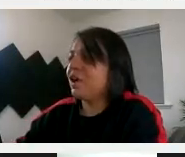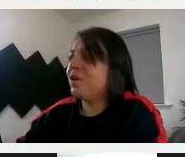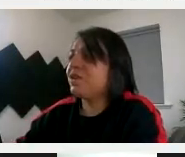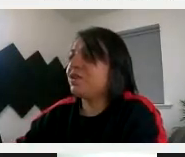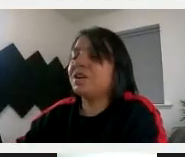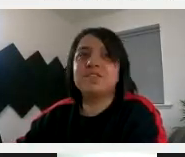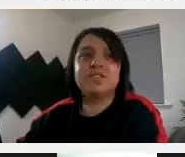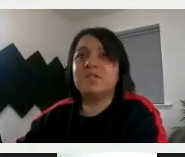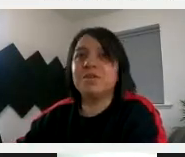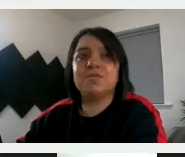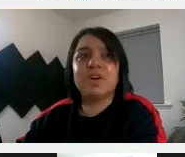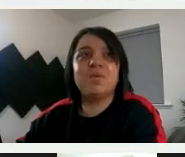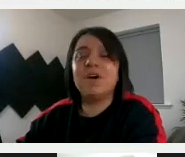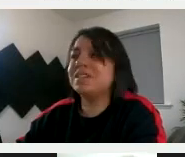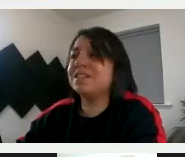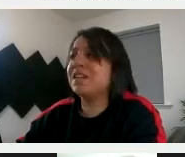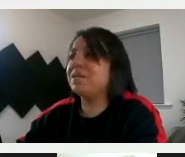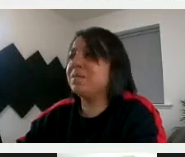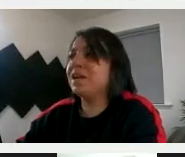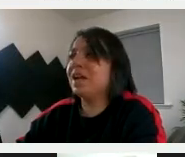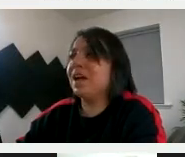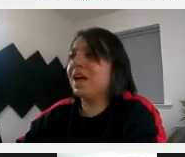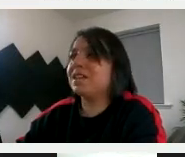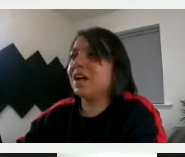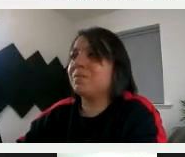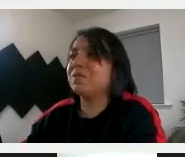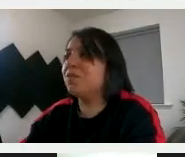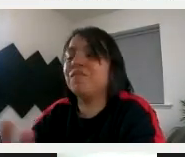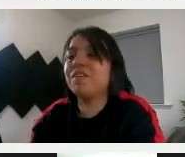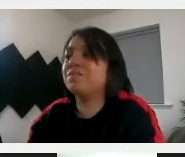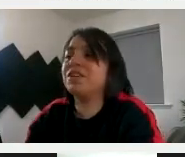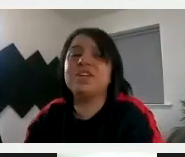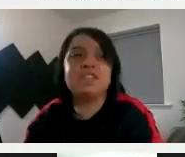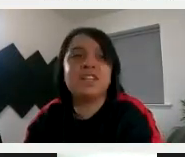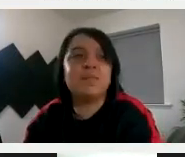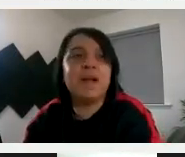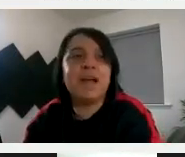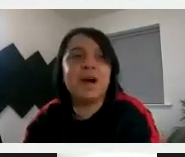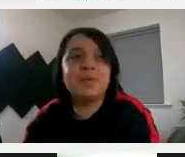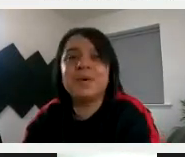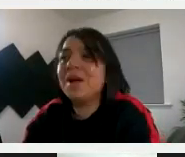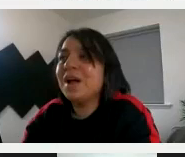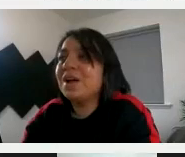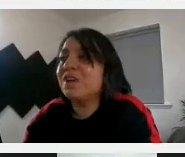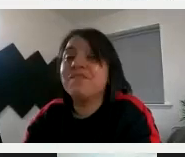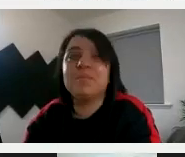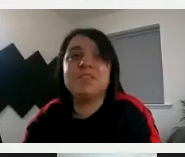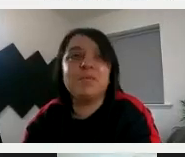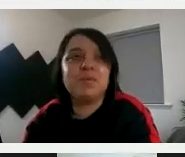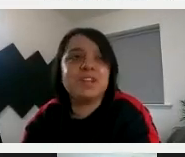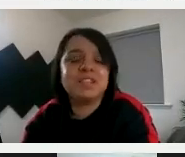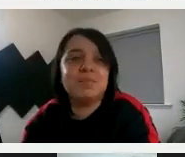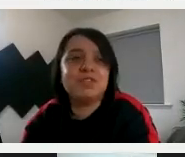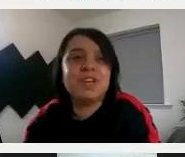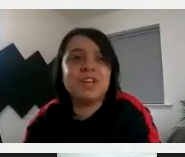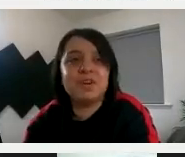So I want you guys to try and work as a team and tell me some more things British that may help try and fill up this board, and